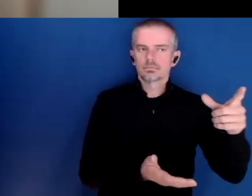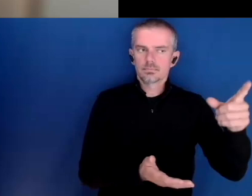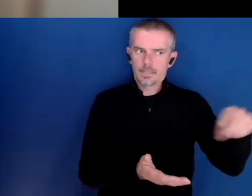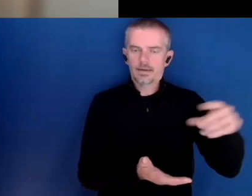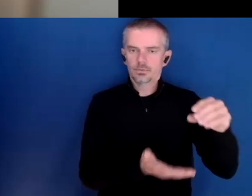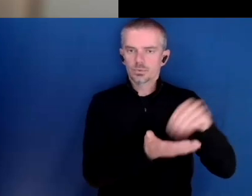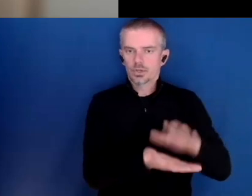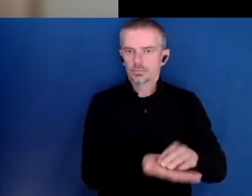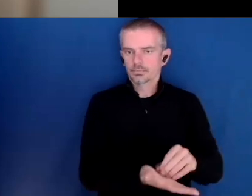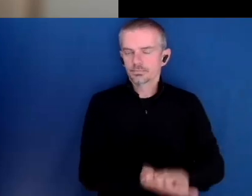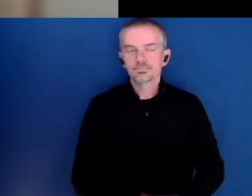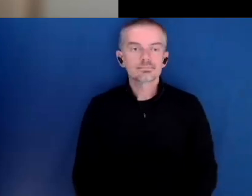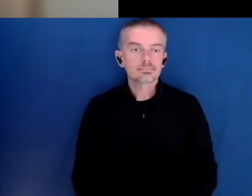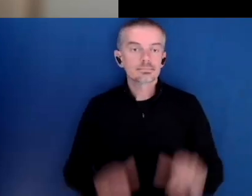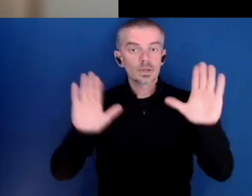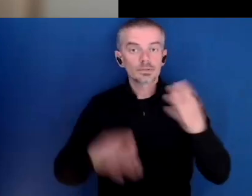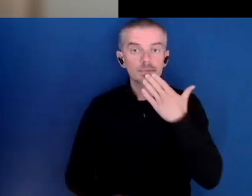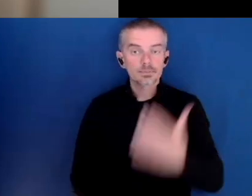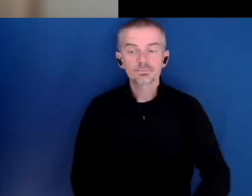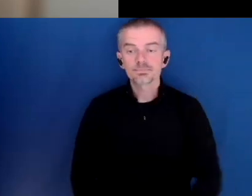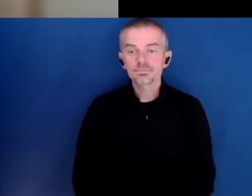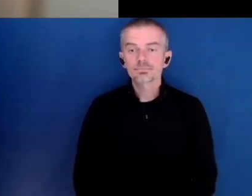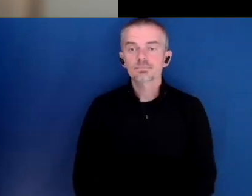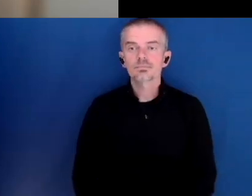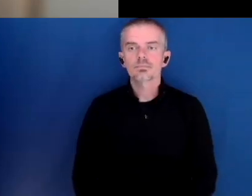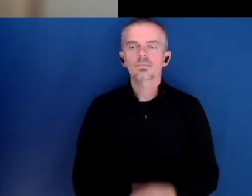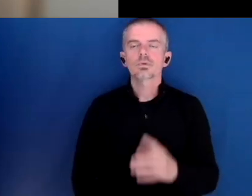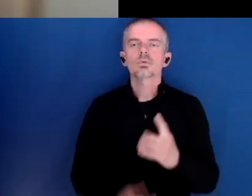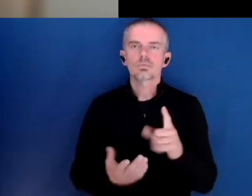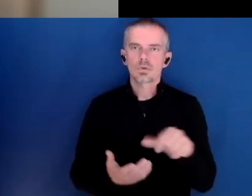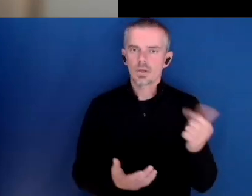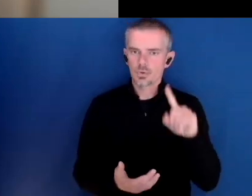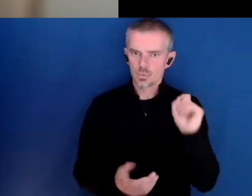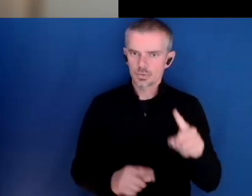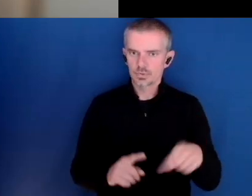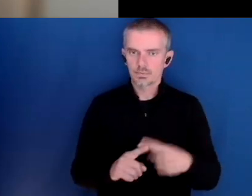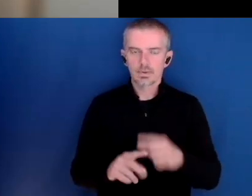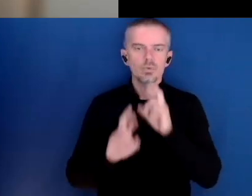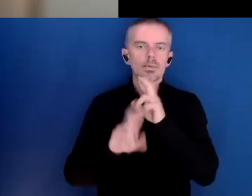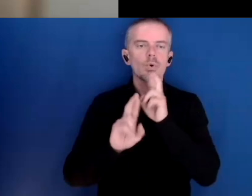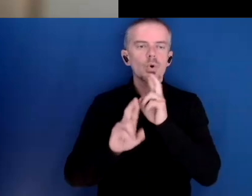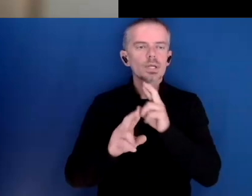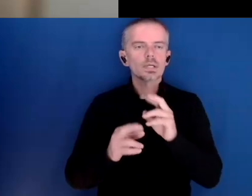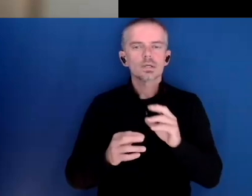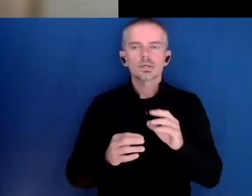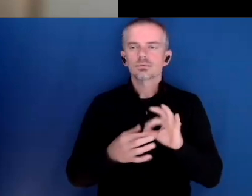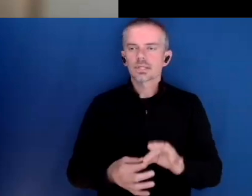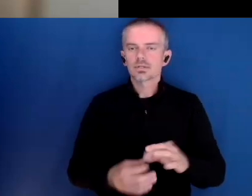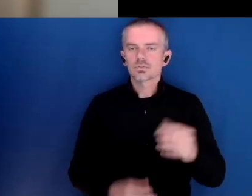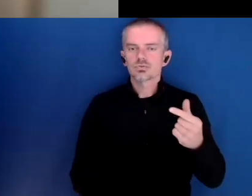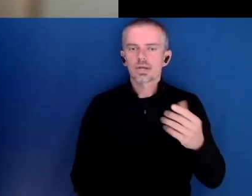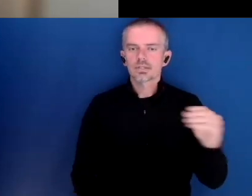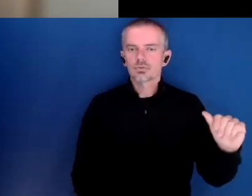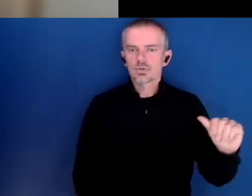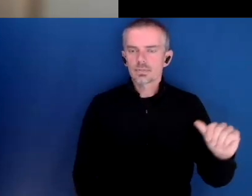Awesome. Thanks, y'all. One other question that we received is asking about reporting associated with grants and agreements. I know